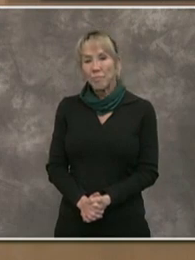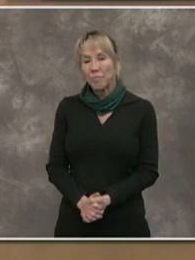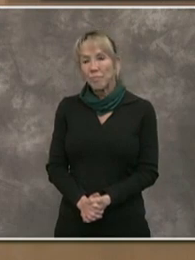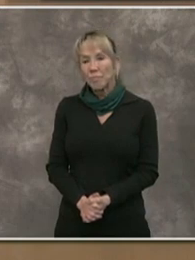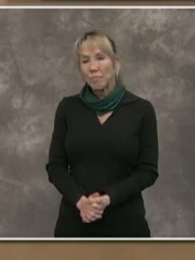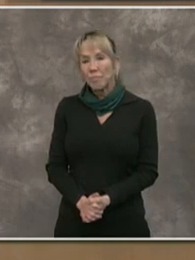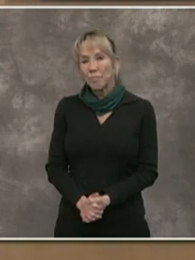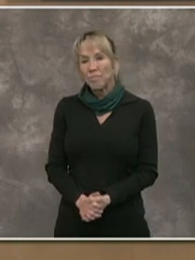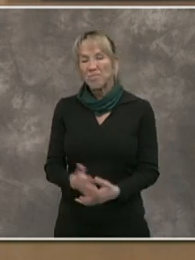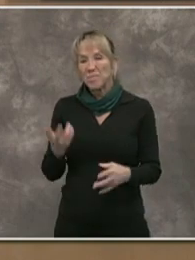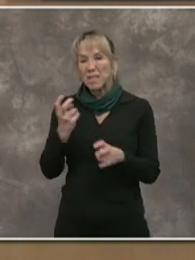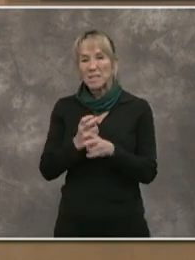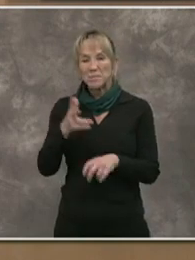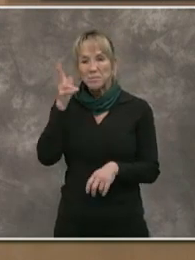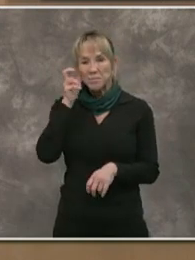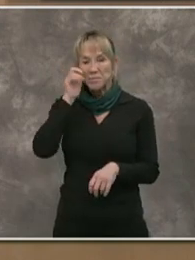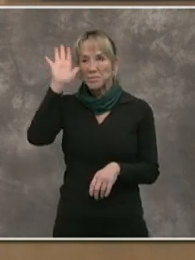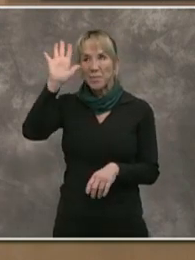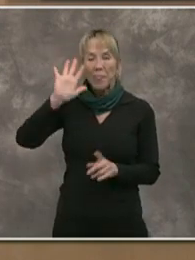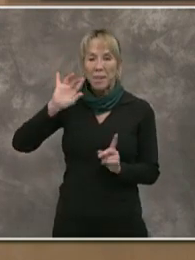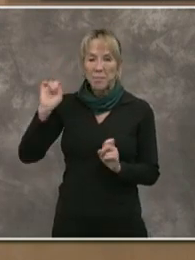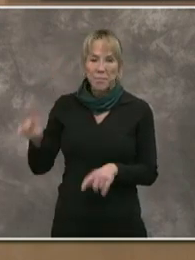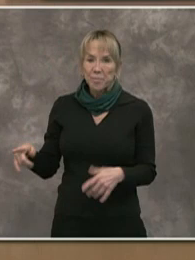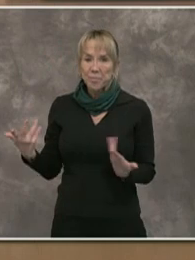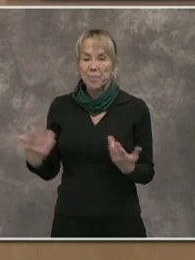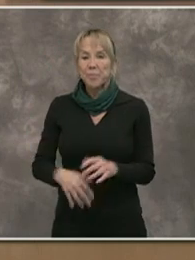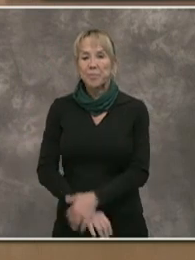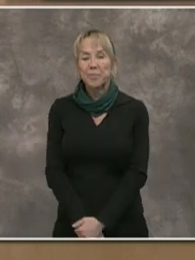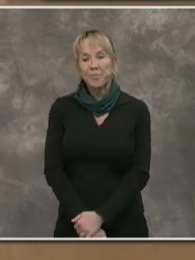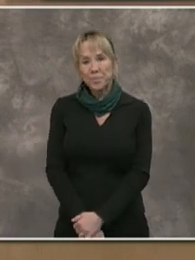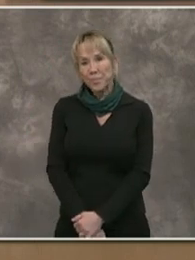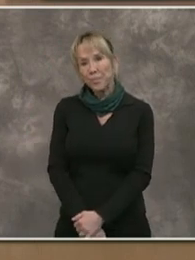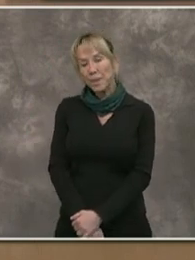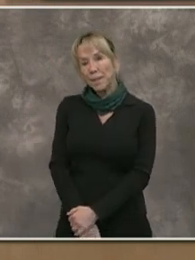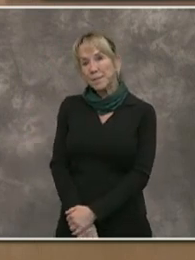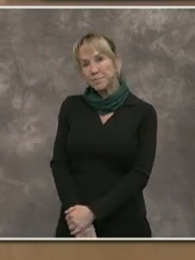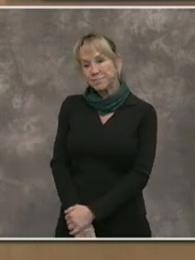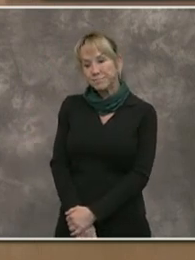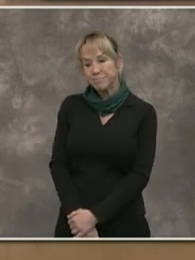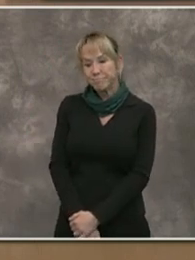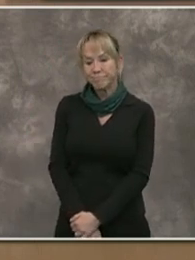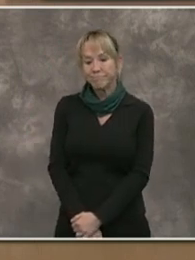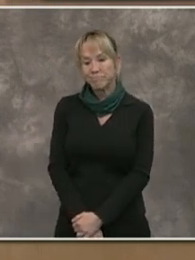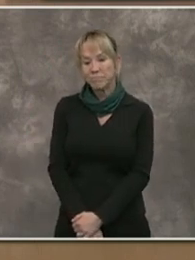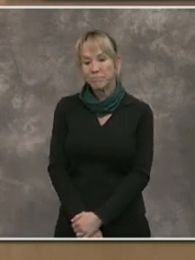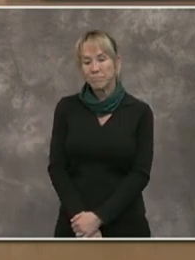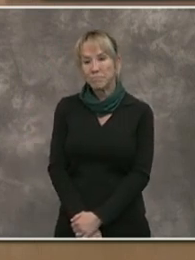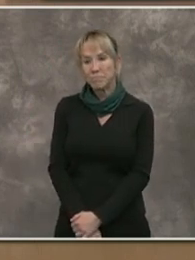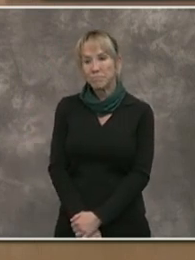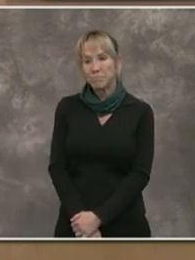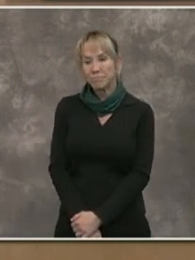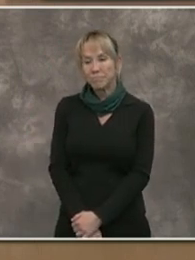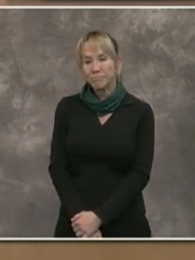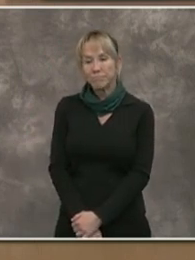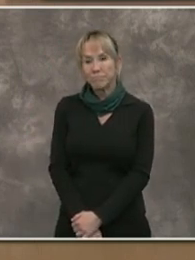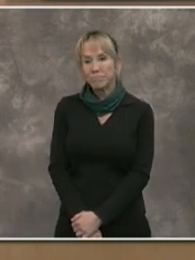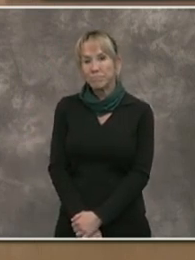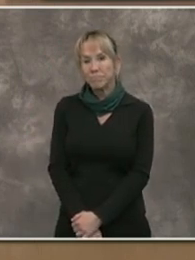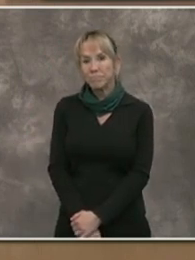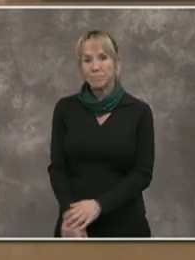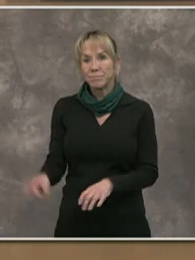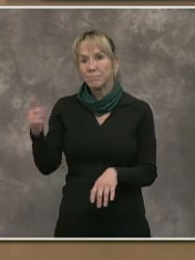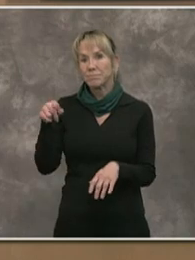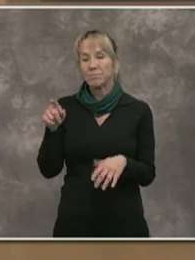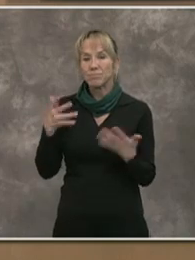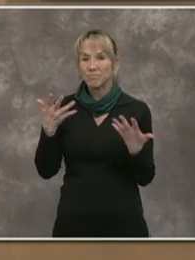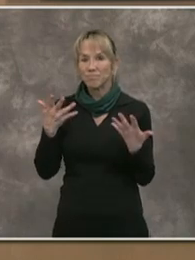we would like maybe to send you and copy of No worries. Move to